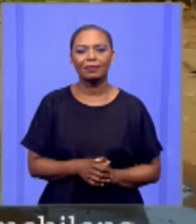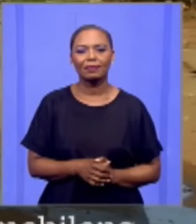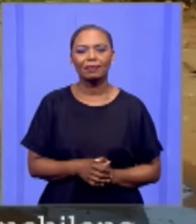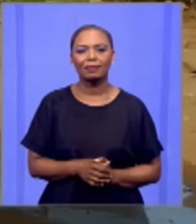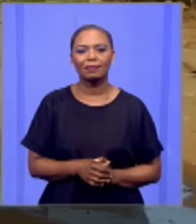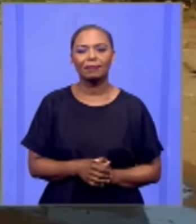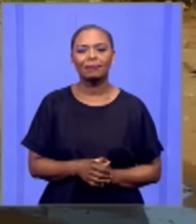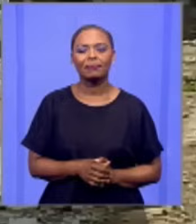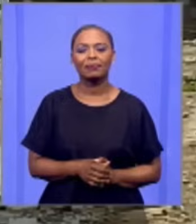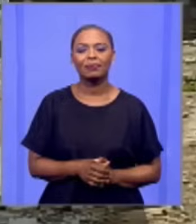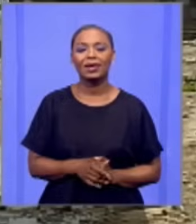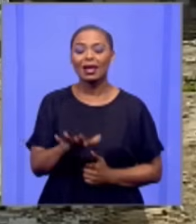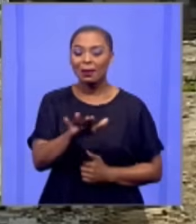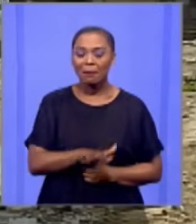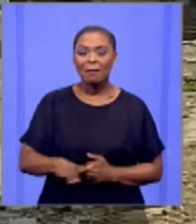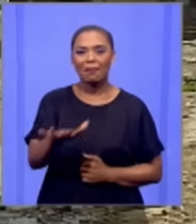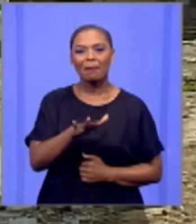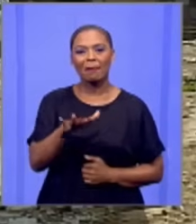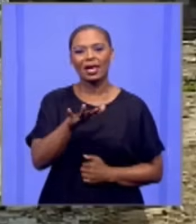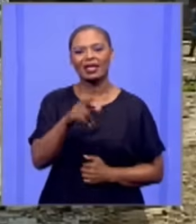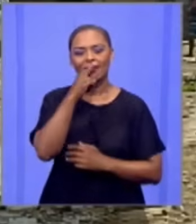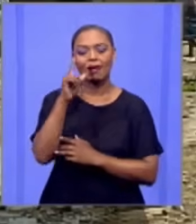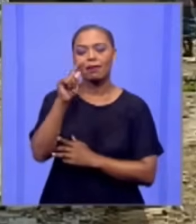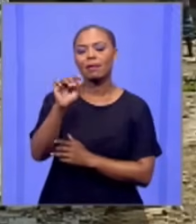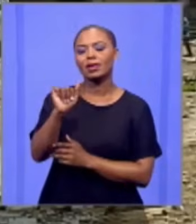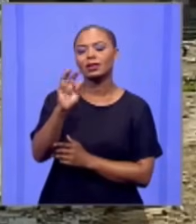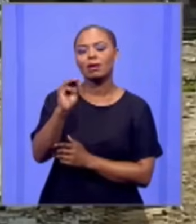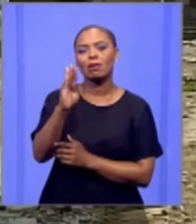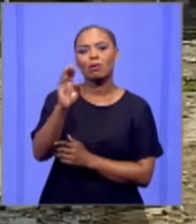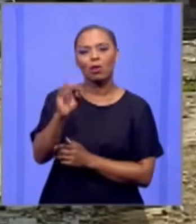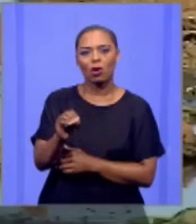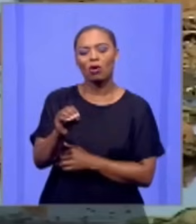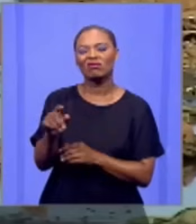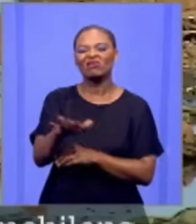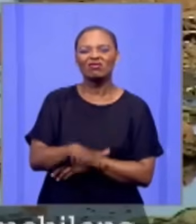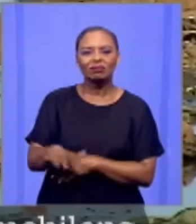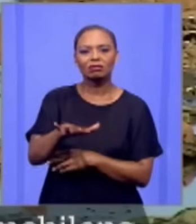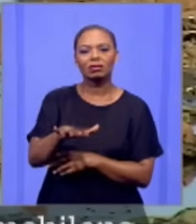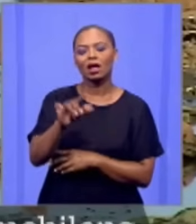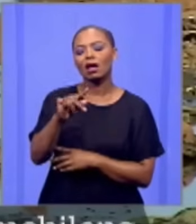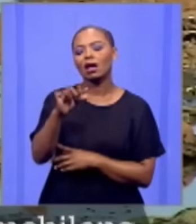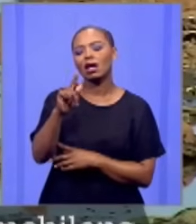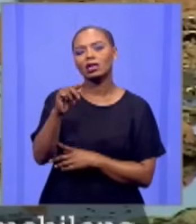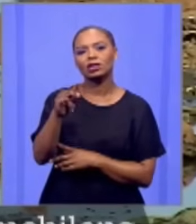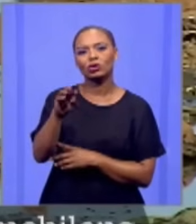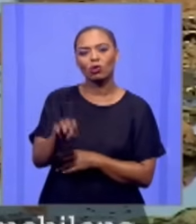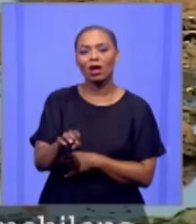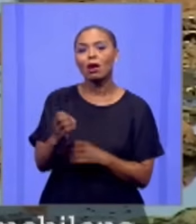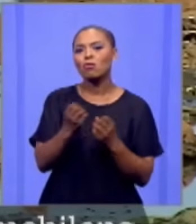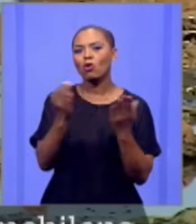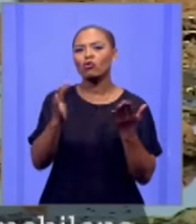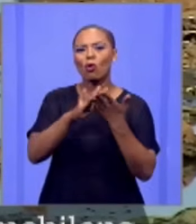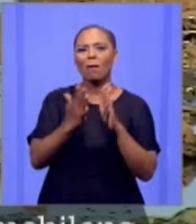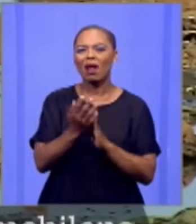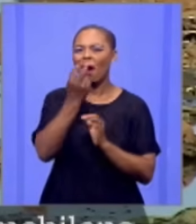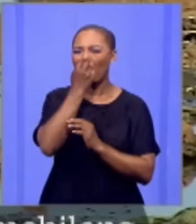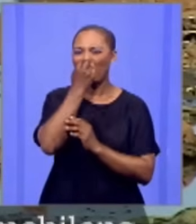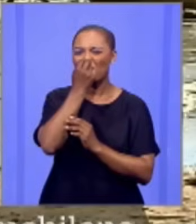Nakong ya o kena sebakeng sena se tsejwang ka gore ke Tambo Square Galeshiwe, baahi ba kgahlanyetswa ke monko o se monate